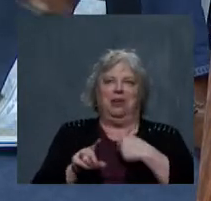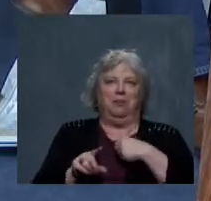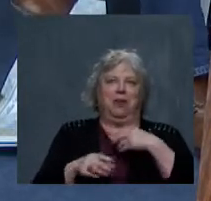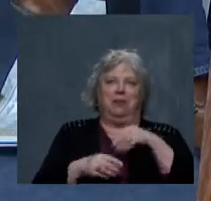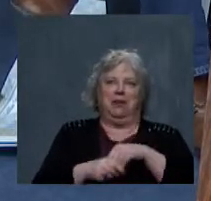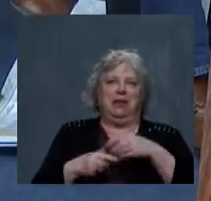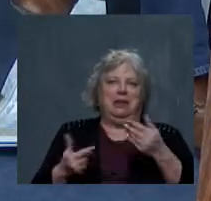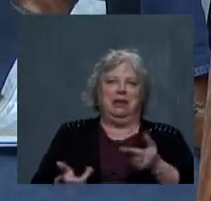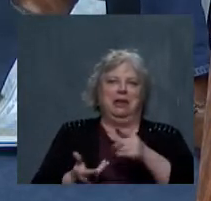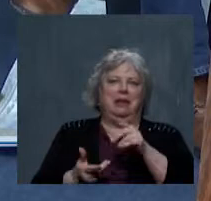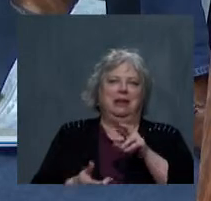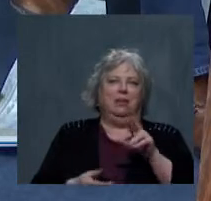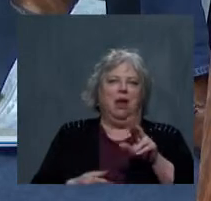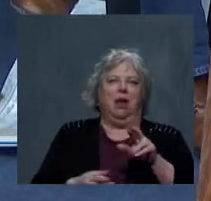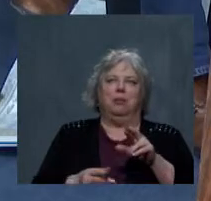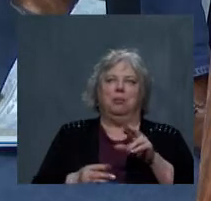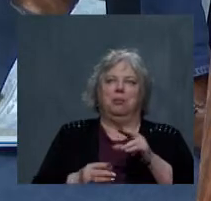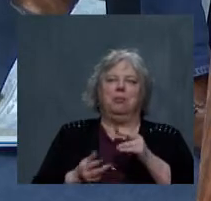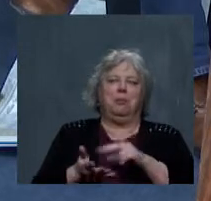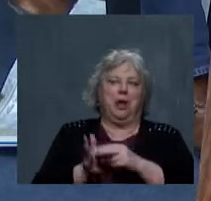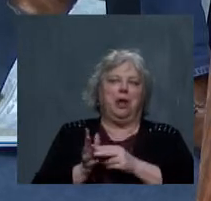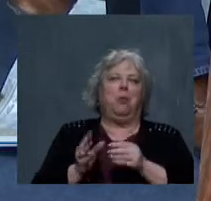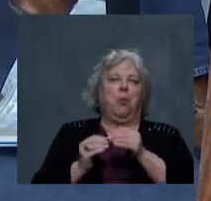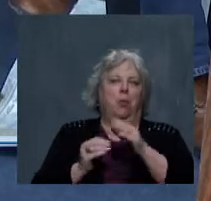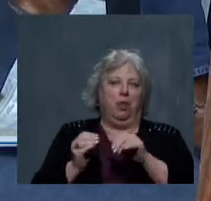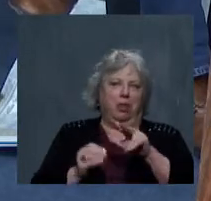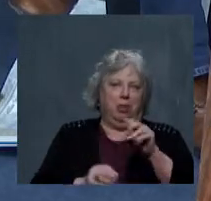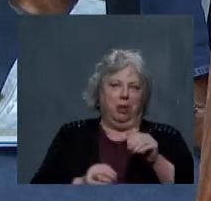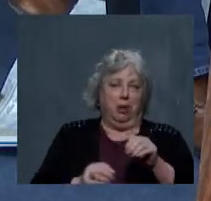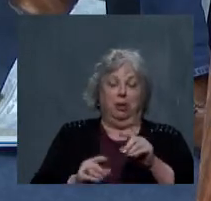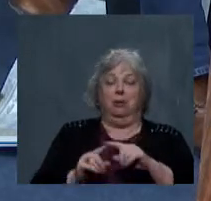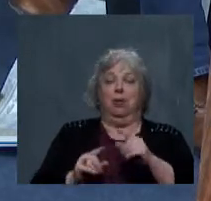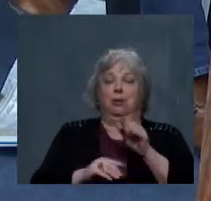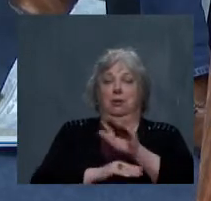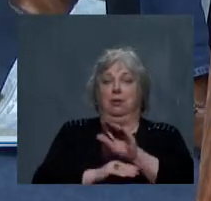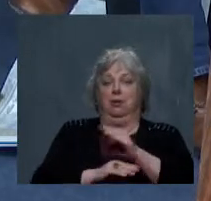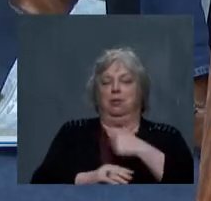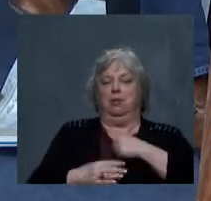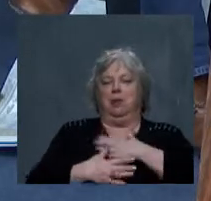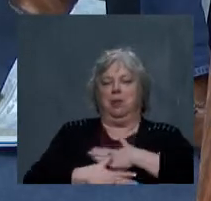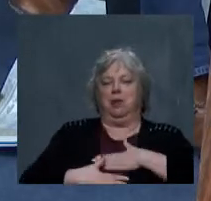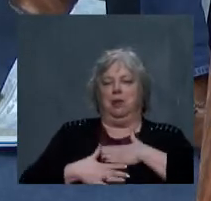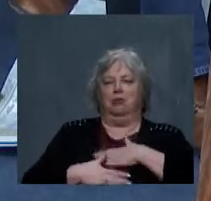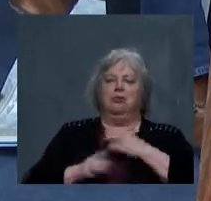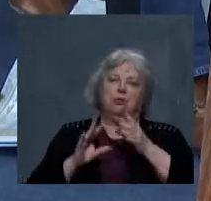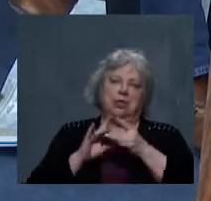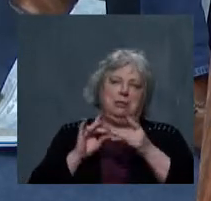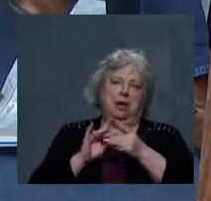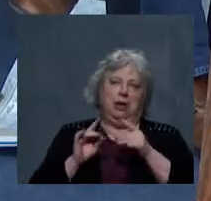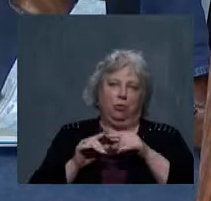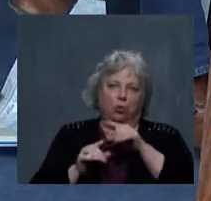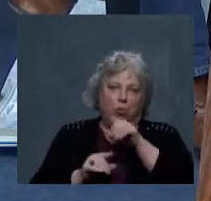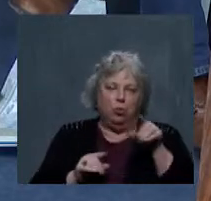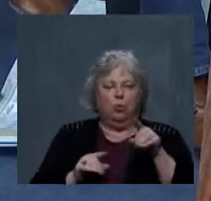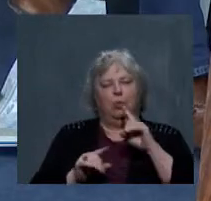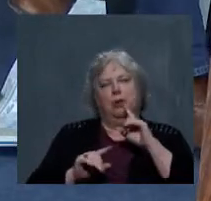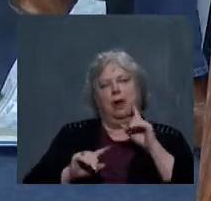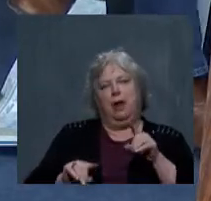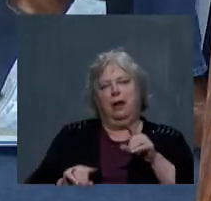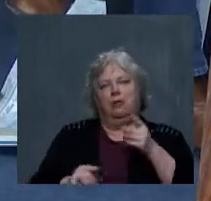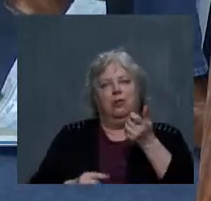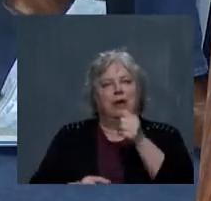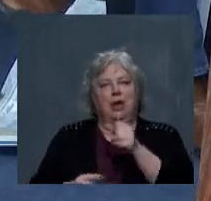30. But it's my pleasure tonight this afternoon to speak to you and try to answer any questions you may have concerning